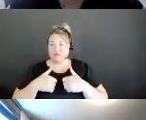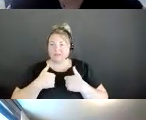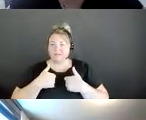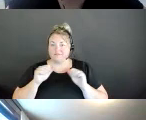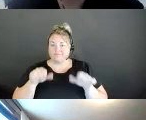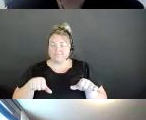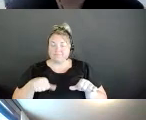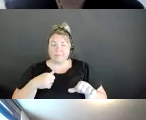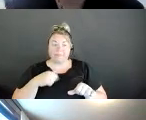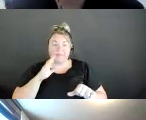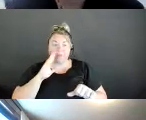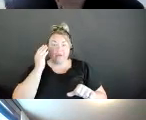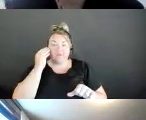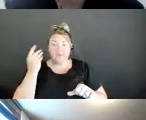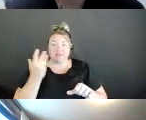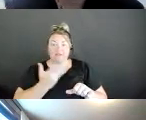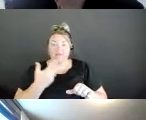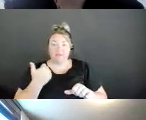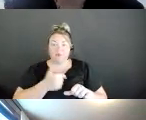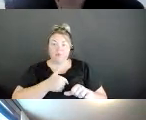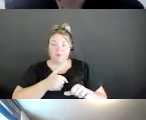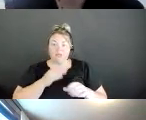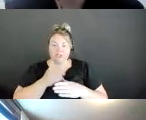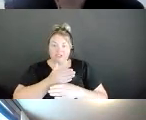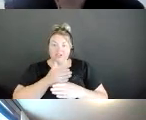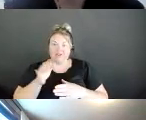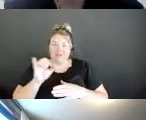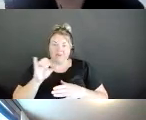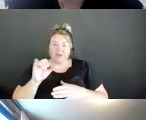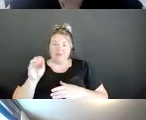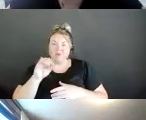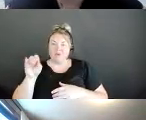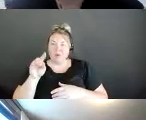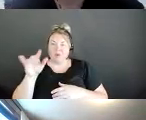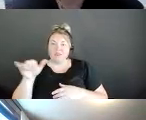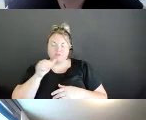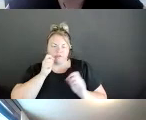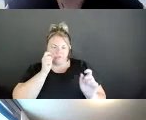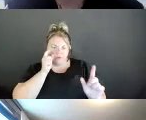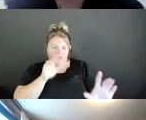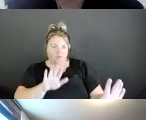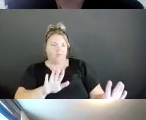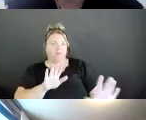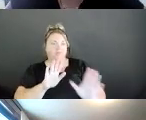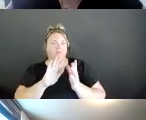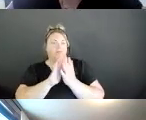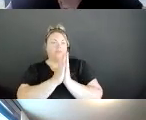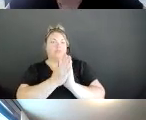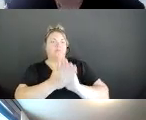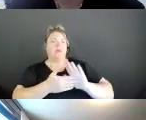And I'll give him a heads up that we shared that, so that he's not surprised with how popular he is all of a